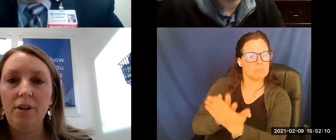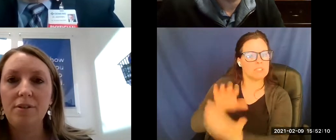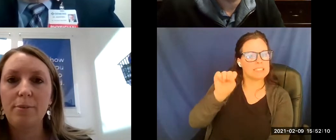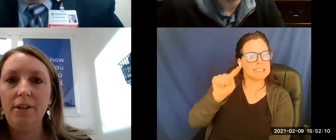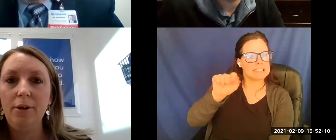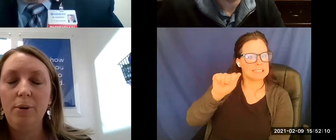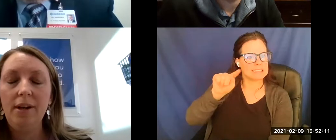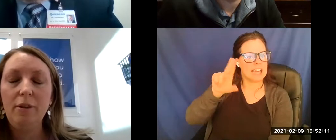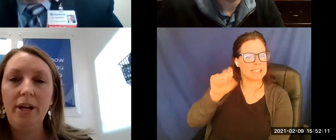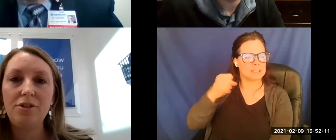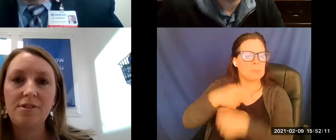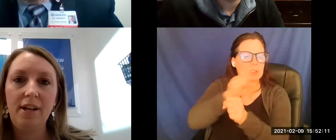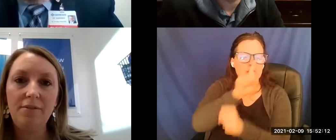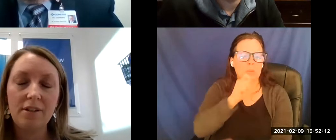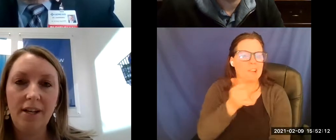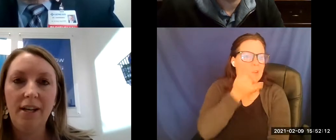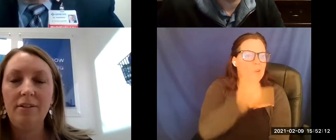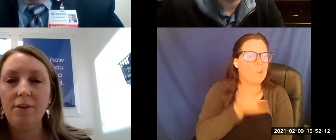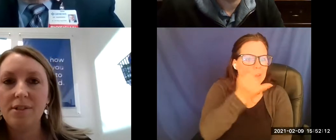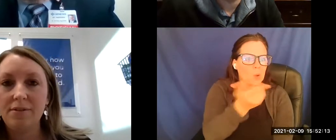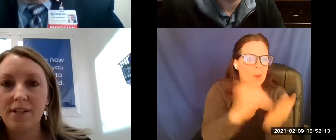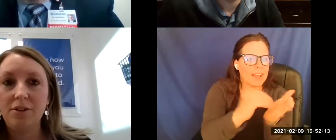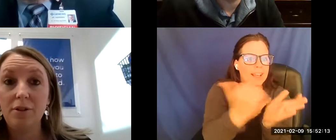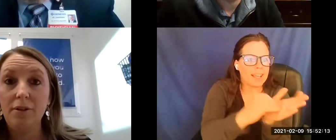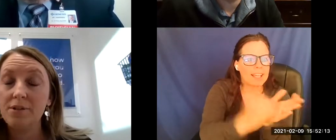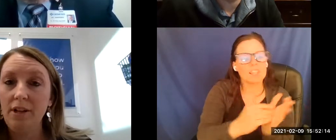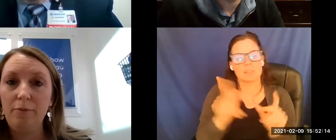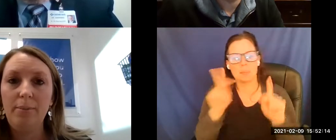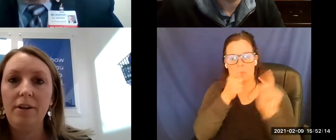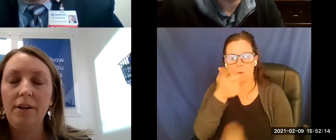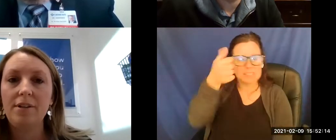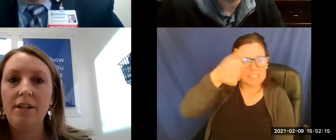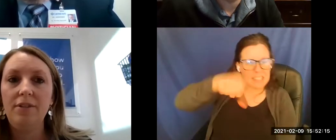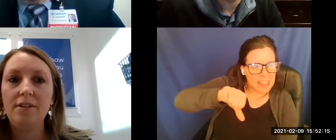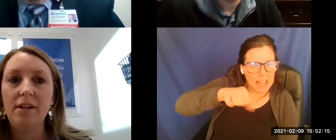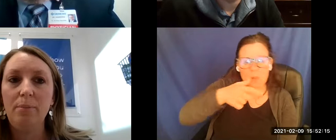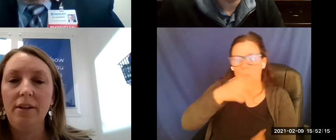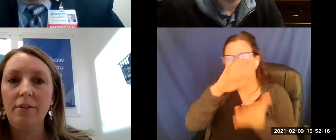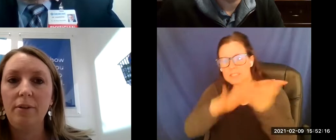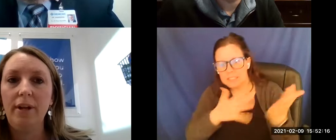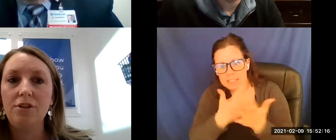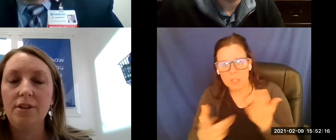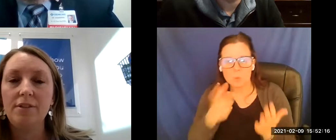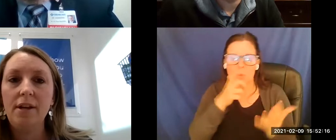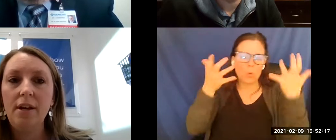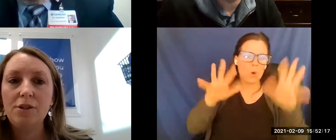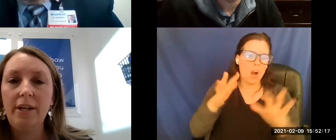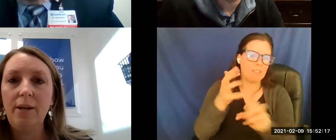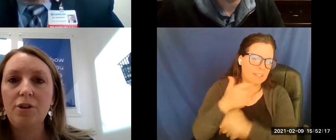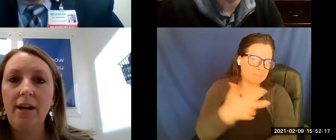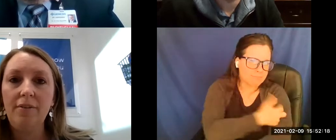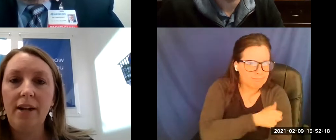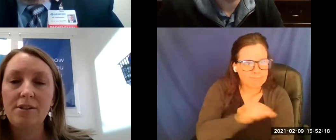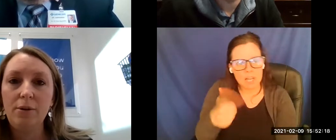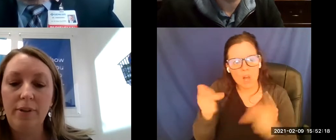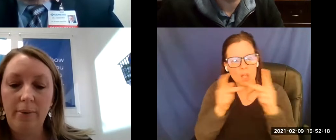phone calls. So we know the patients that have declined, those that have scheduled, those that have maybe already received it in other locations. So we keep